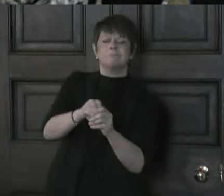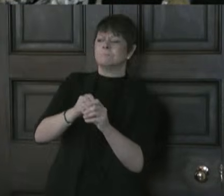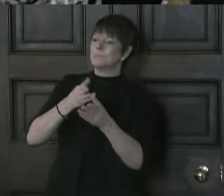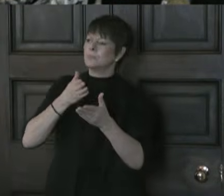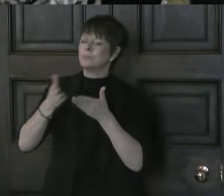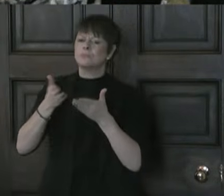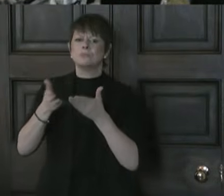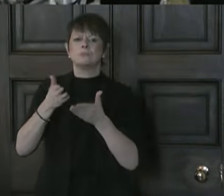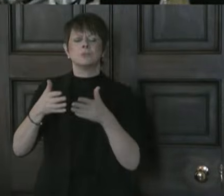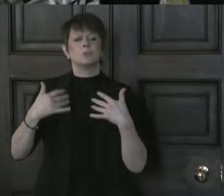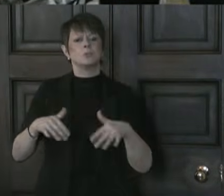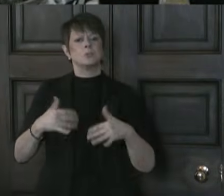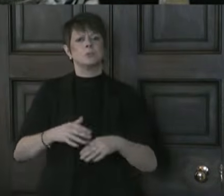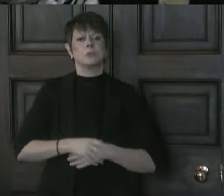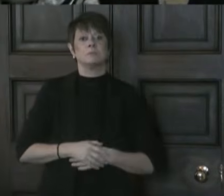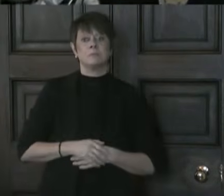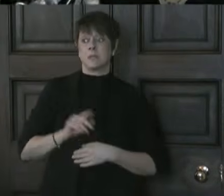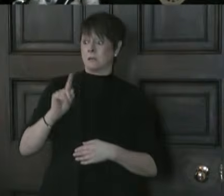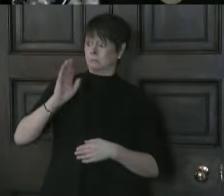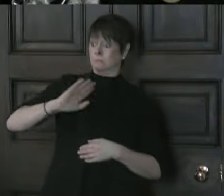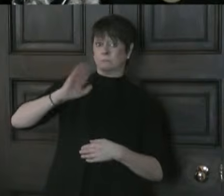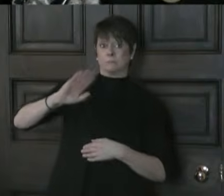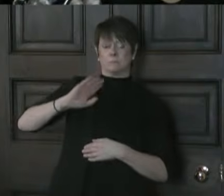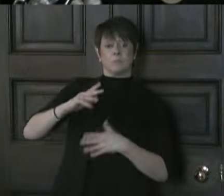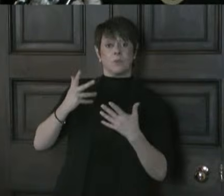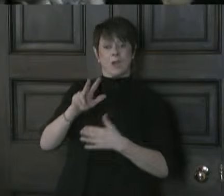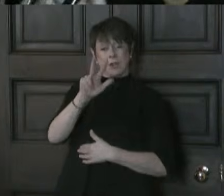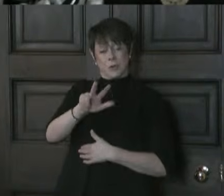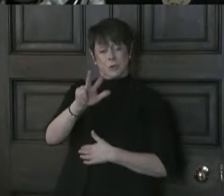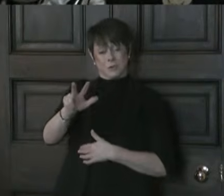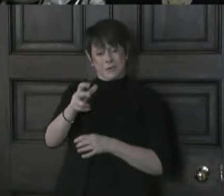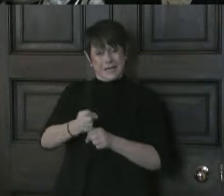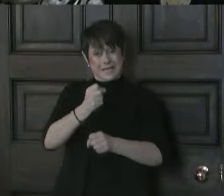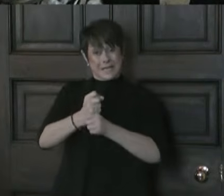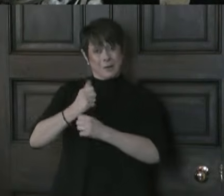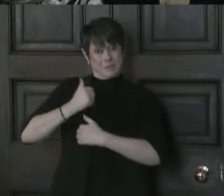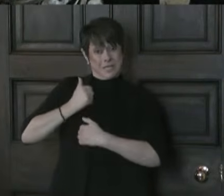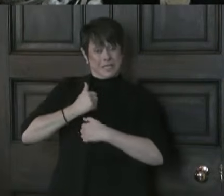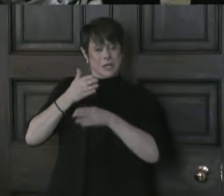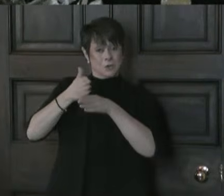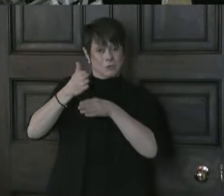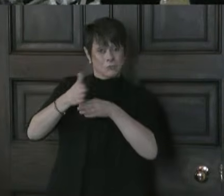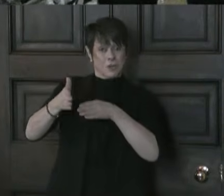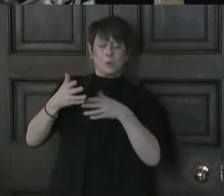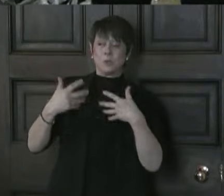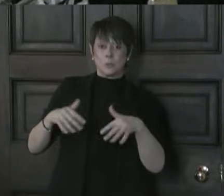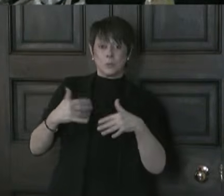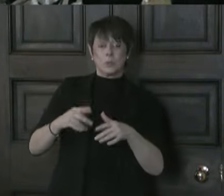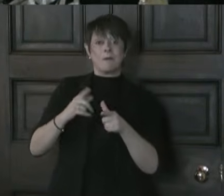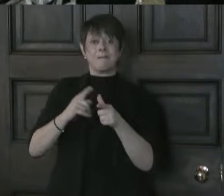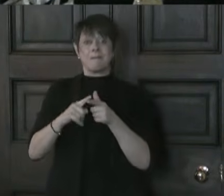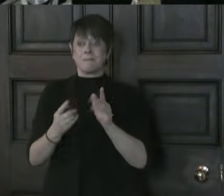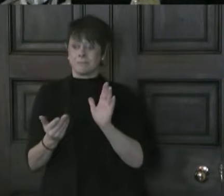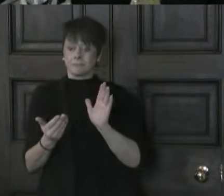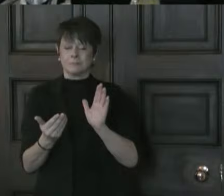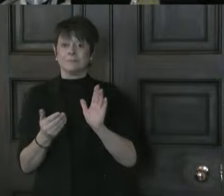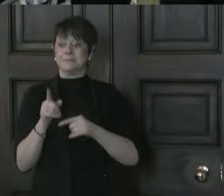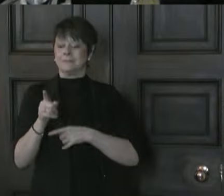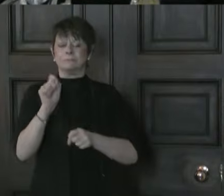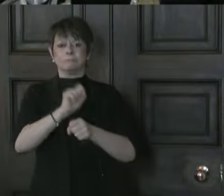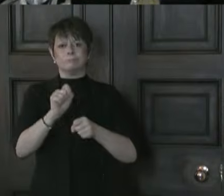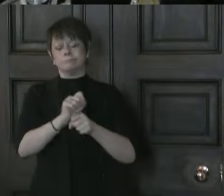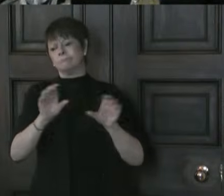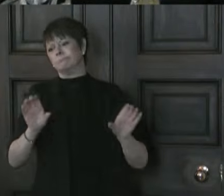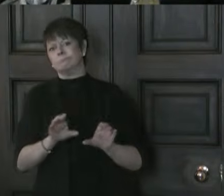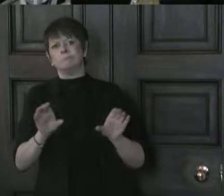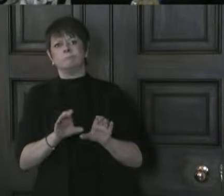service. First, through a distinguished 33-year military career, and later through his tireless efforts